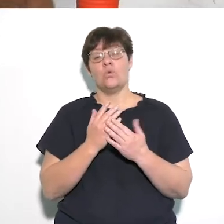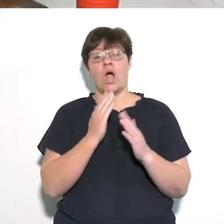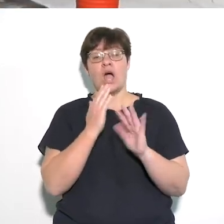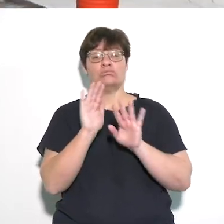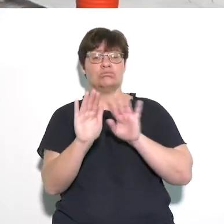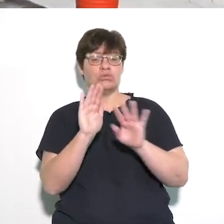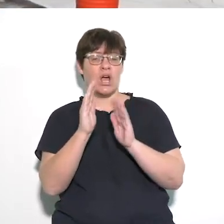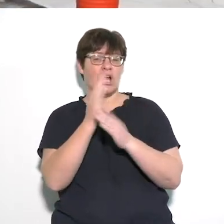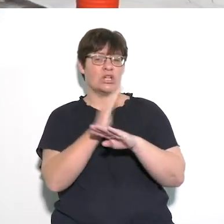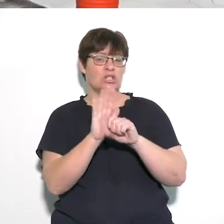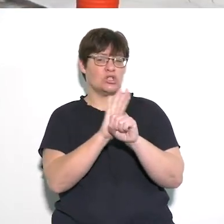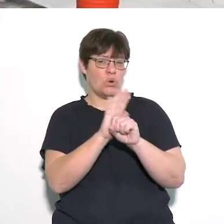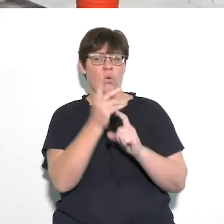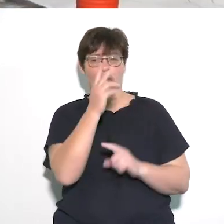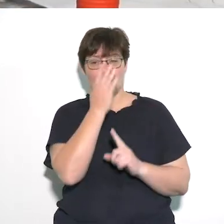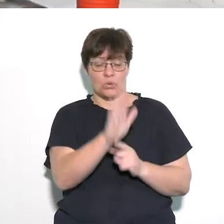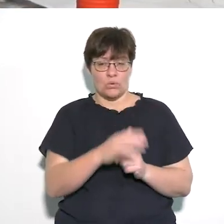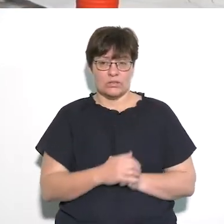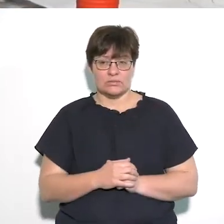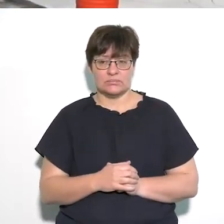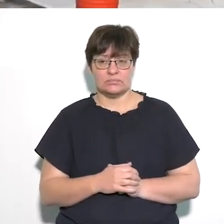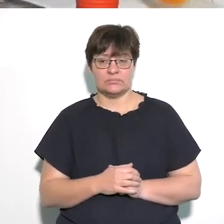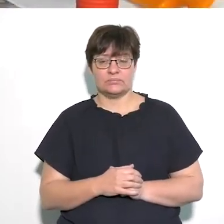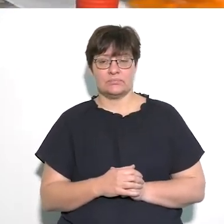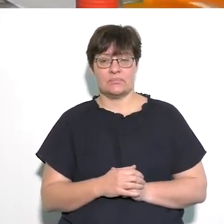going to just show you my finished piece here.